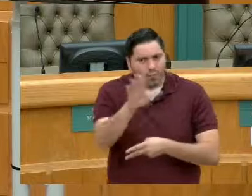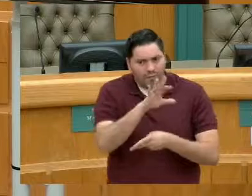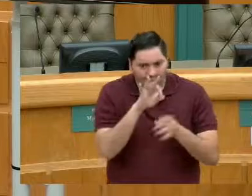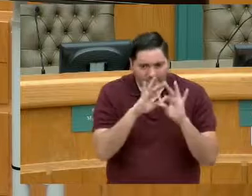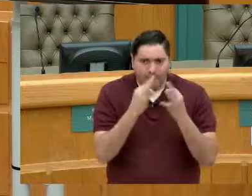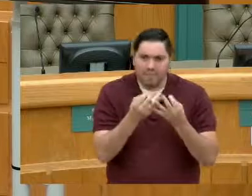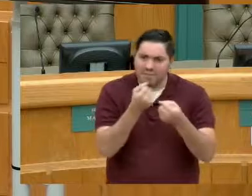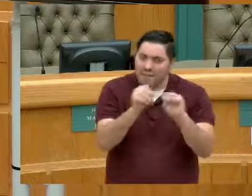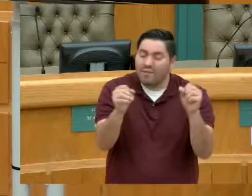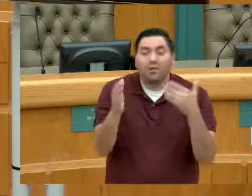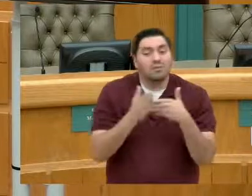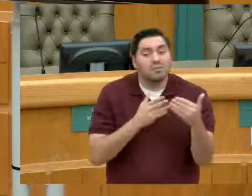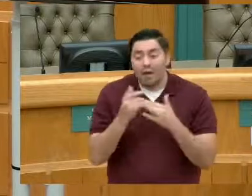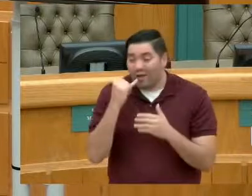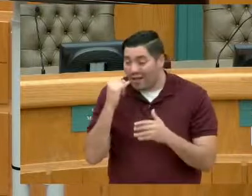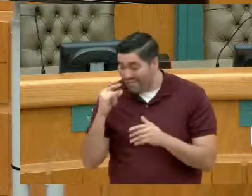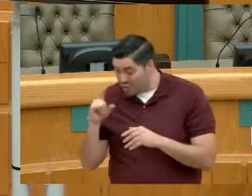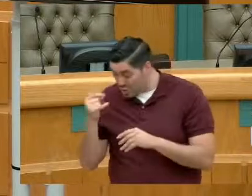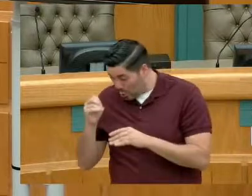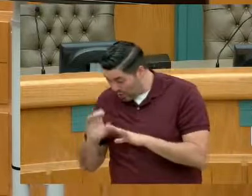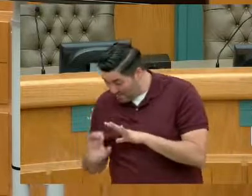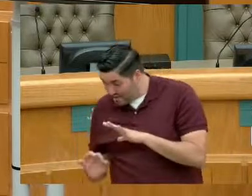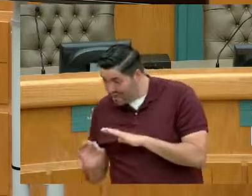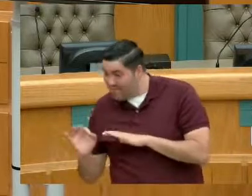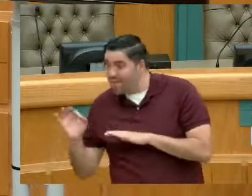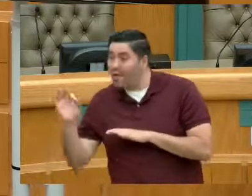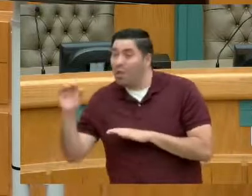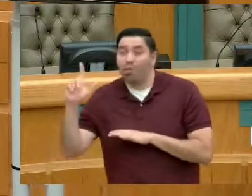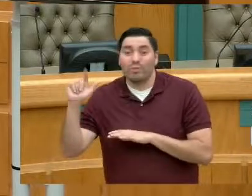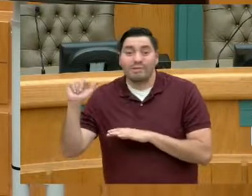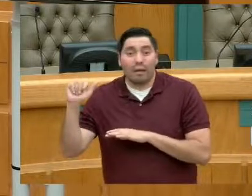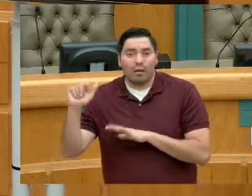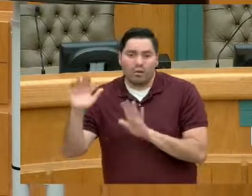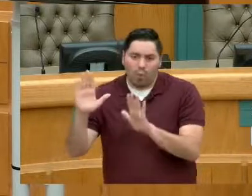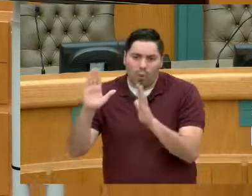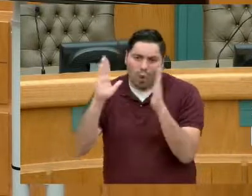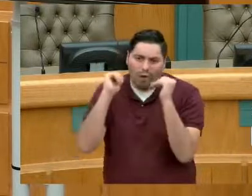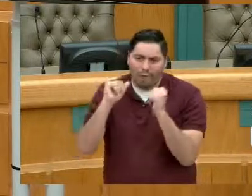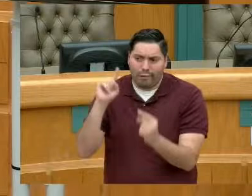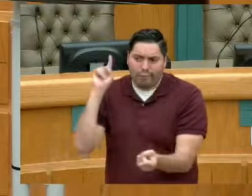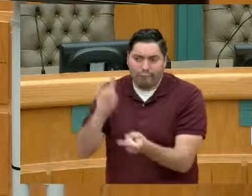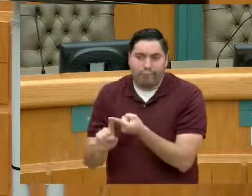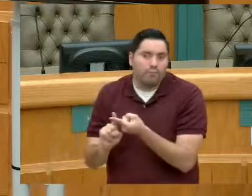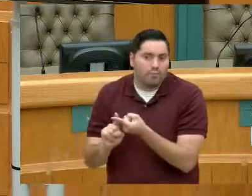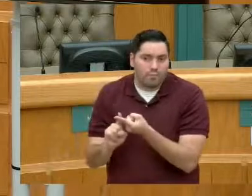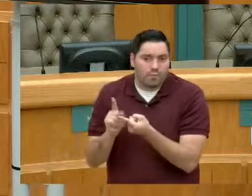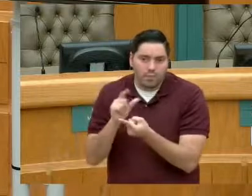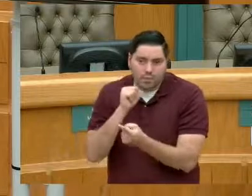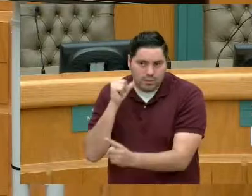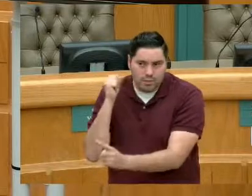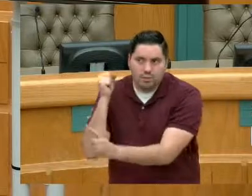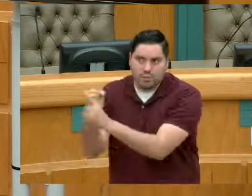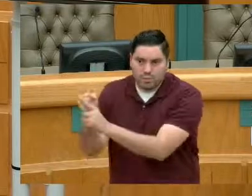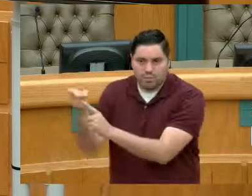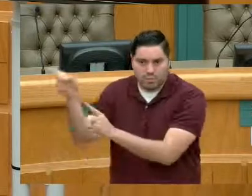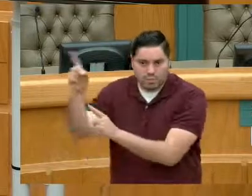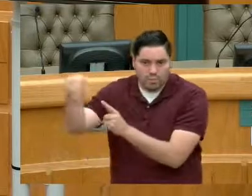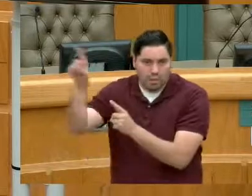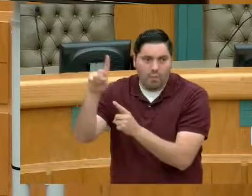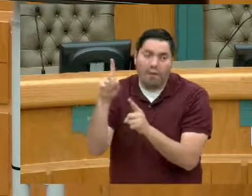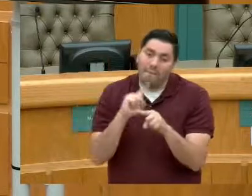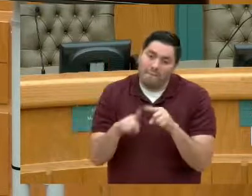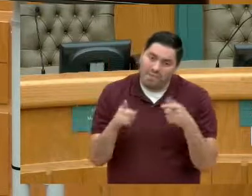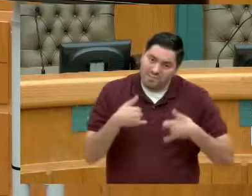storm, even if it goes to Louisiana, and let's all pray that it dissipates and doesn't do any harm to our neighbors, it's